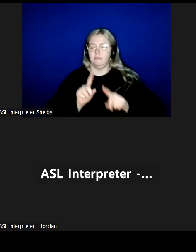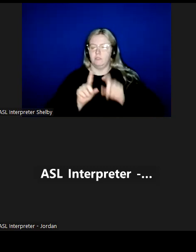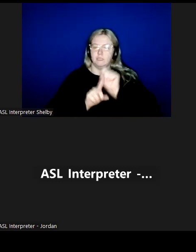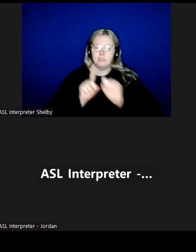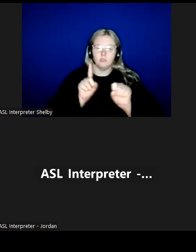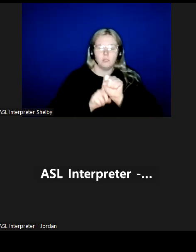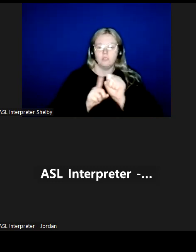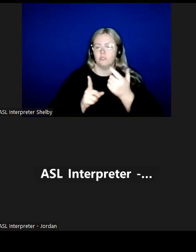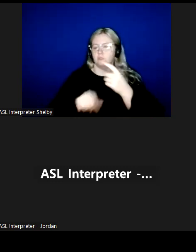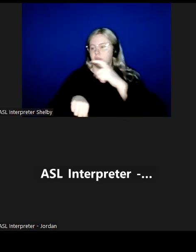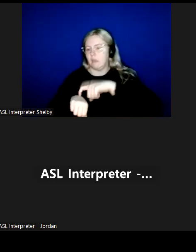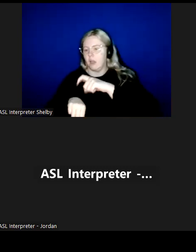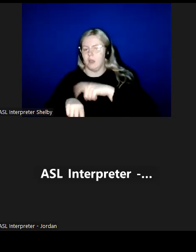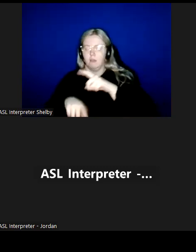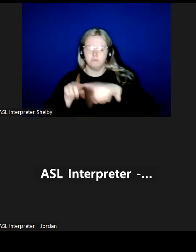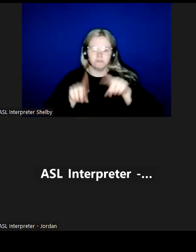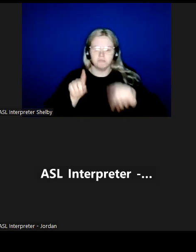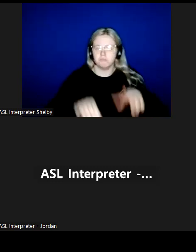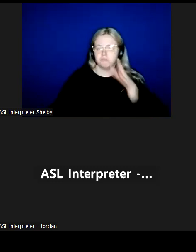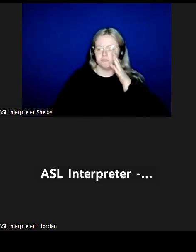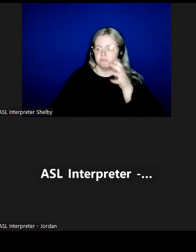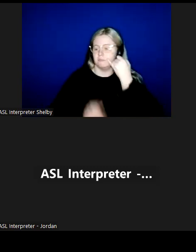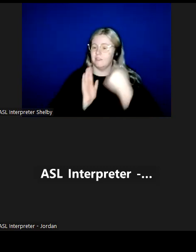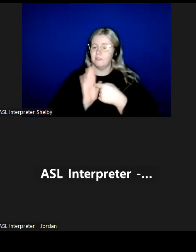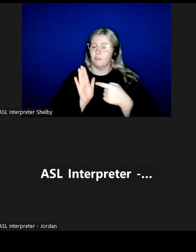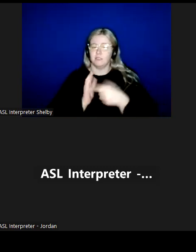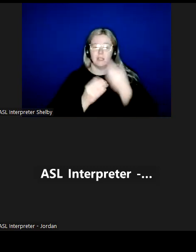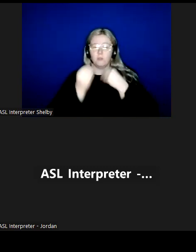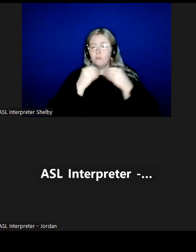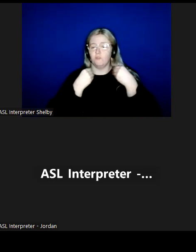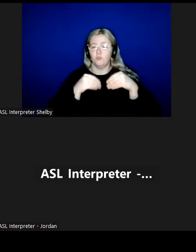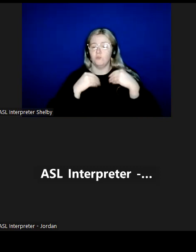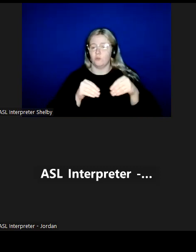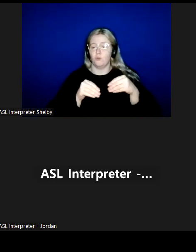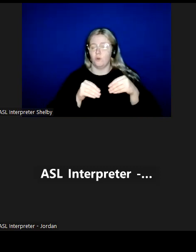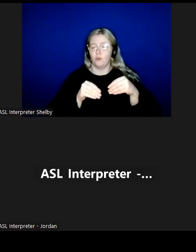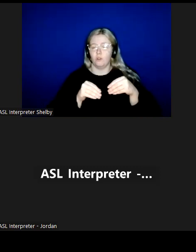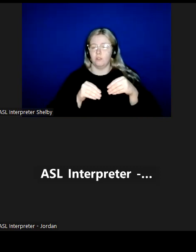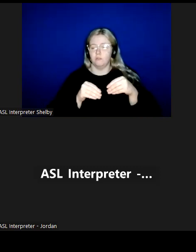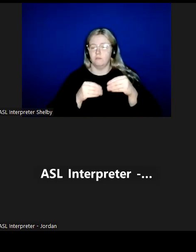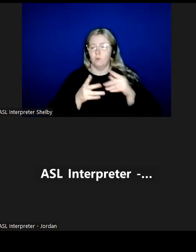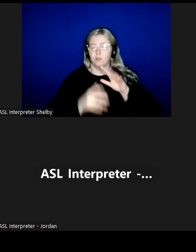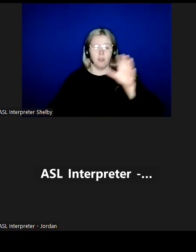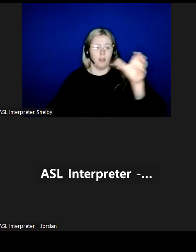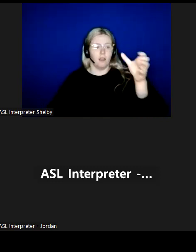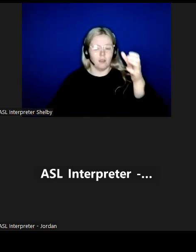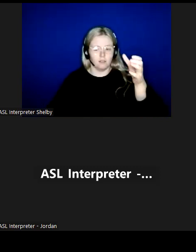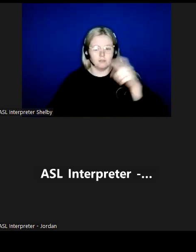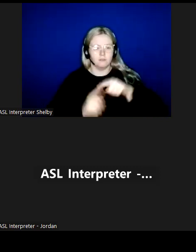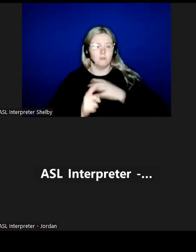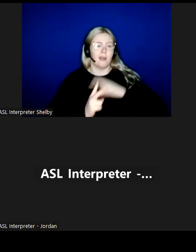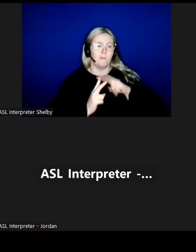ways. It's showing up when you're at the grocery store, when you reach for that thing that your loved one liked to